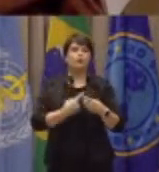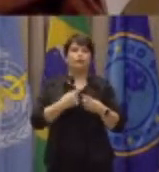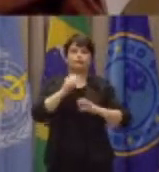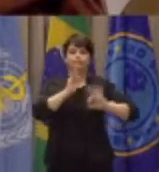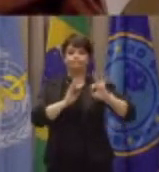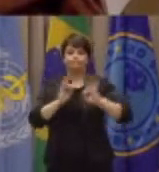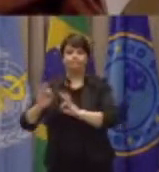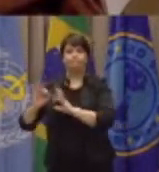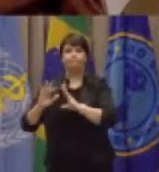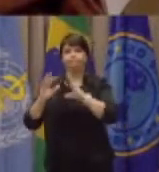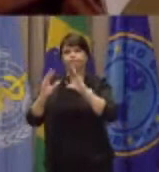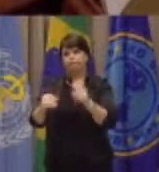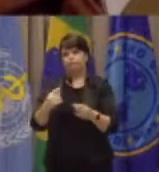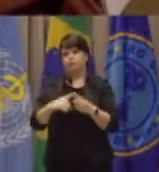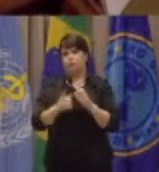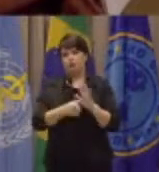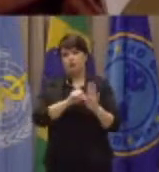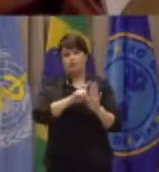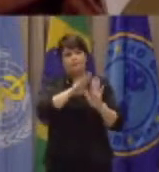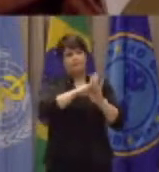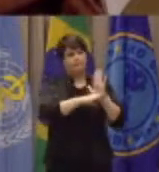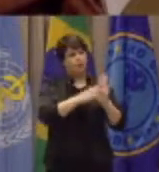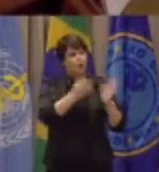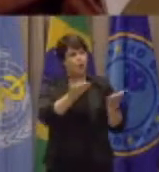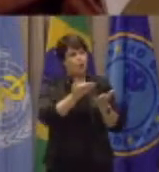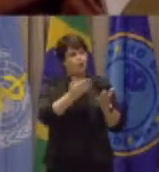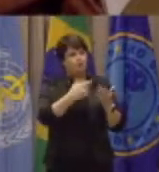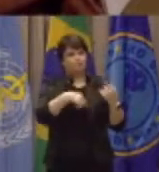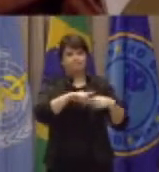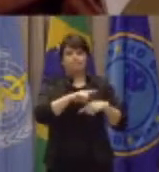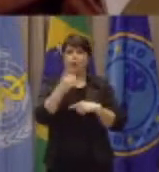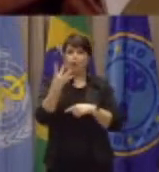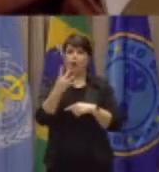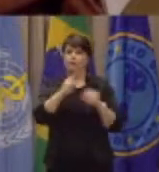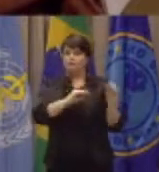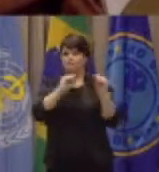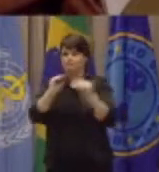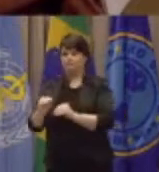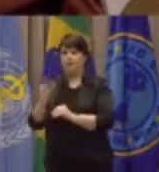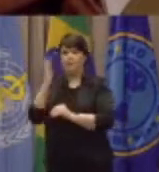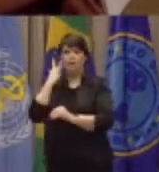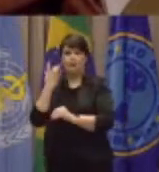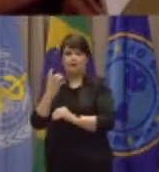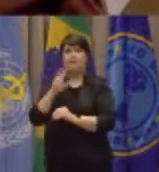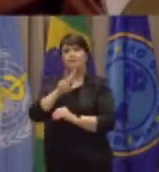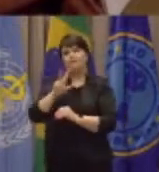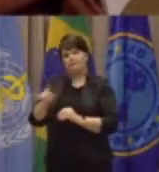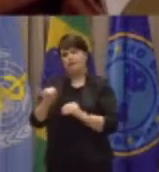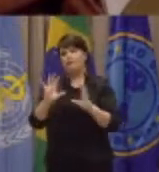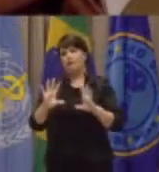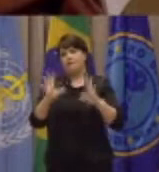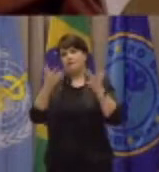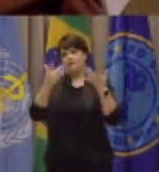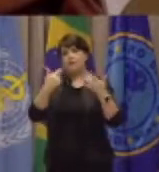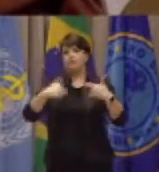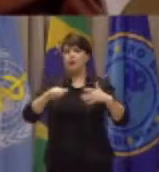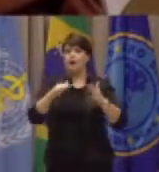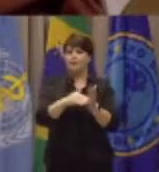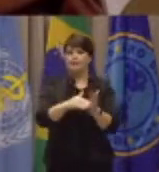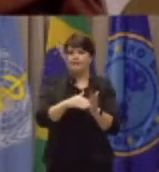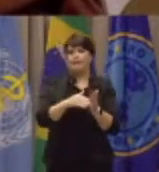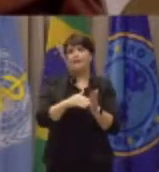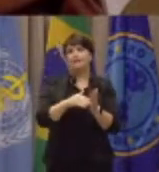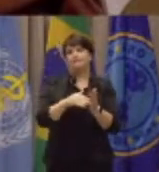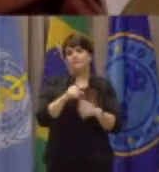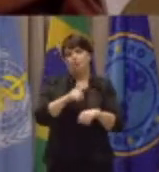So we reprogram part of what we had today, the fourth table is going to go to